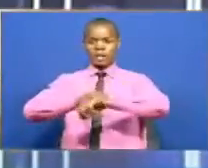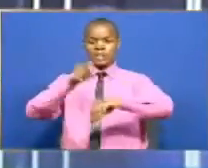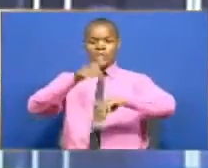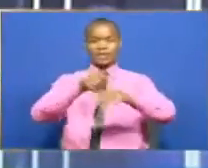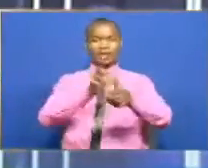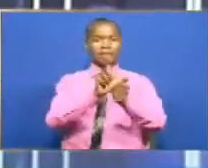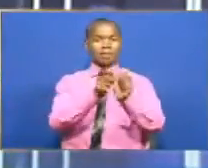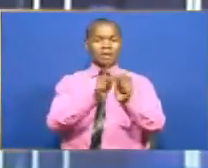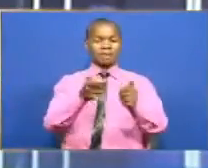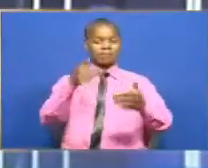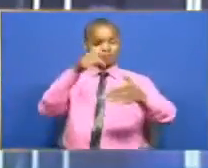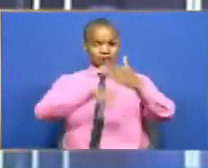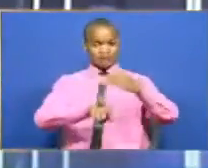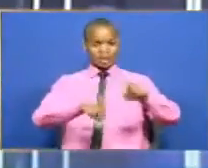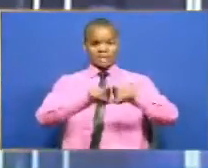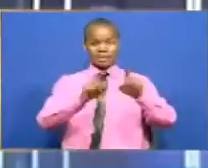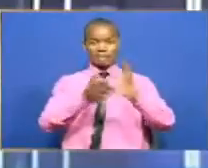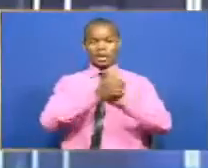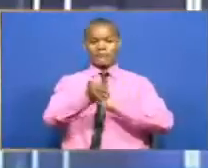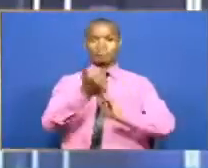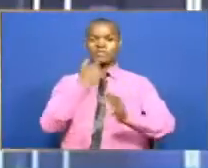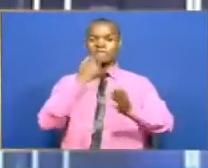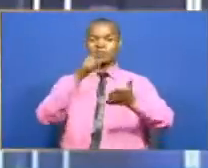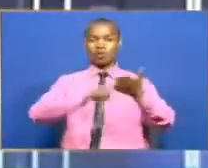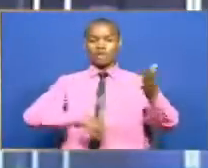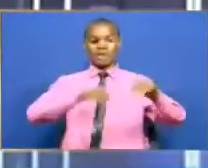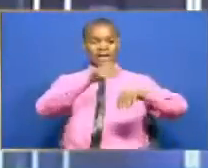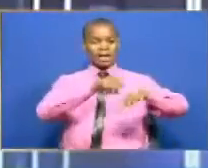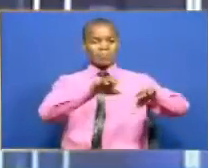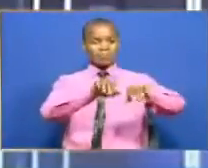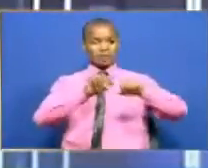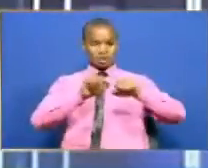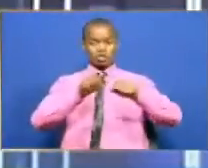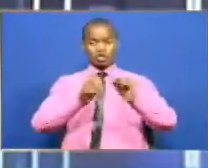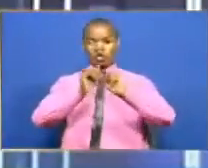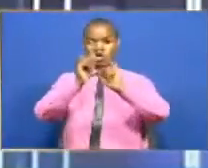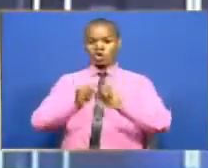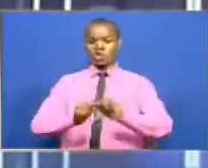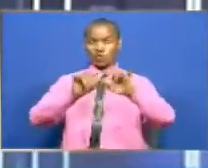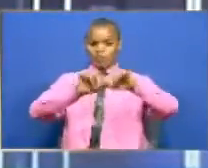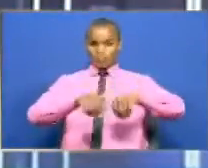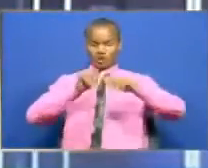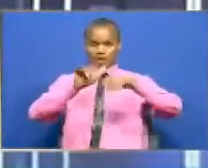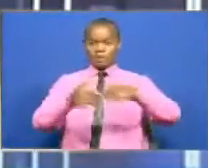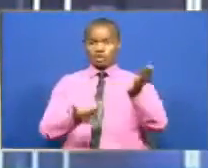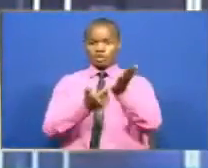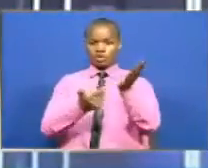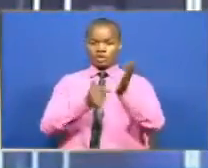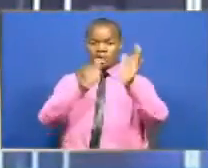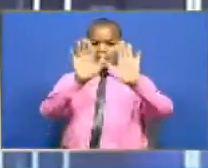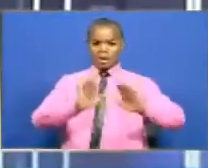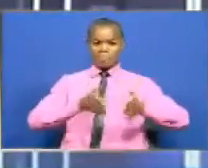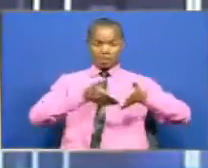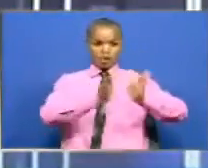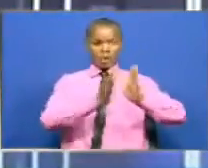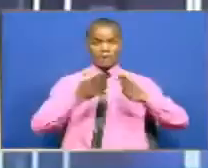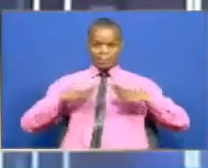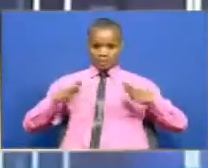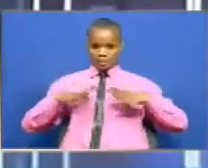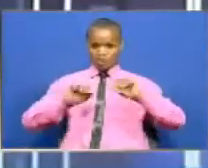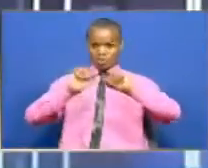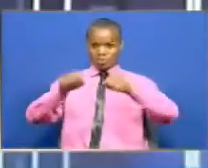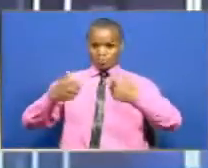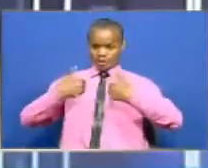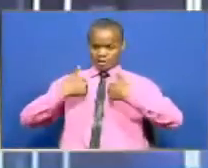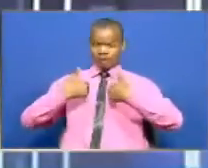dip. Experts say diversification and adoption of new farming technologies is the way to go for Kenyans to overcome unstable